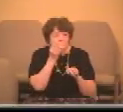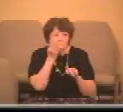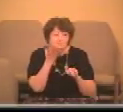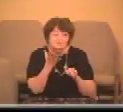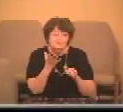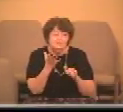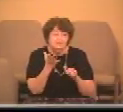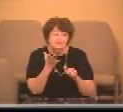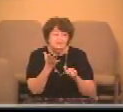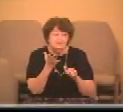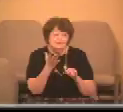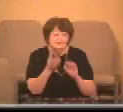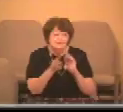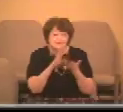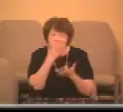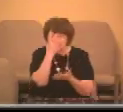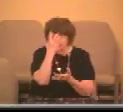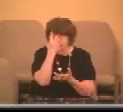Do you get angry?